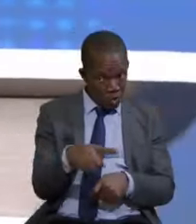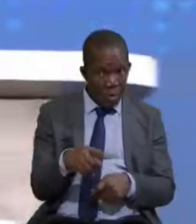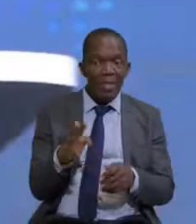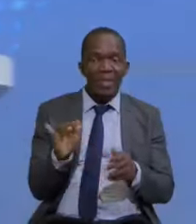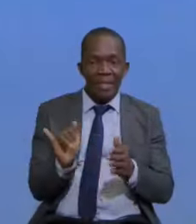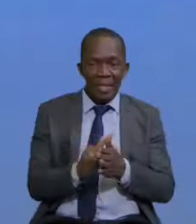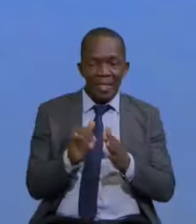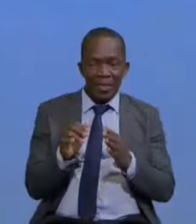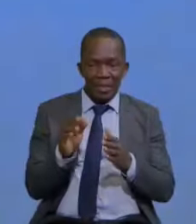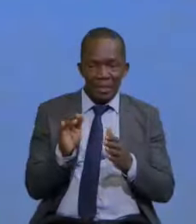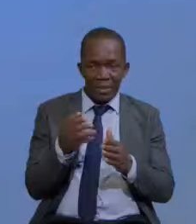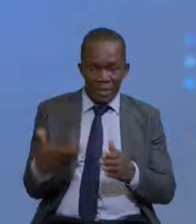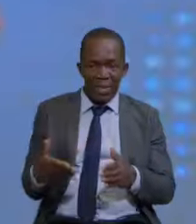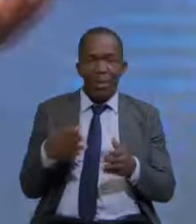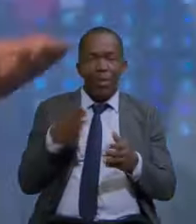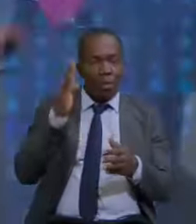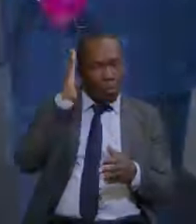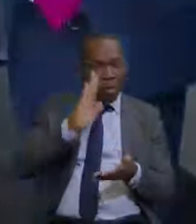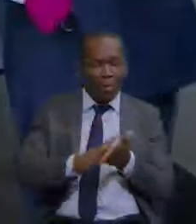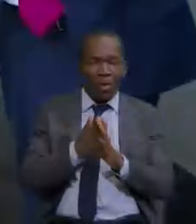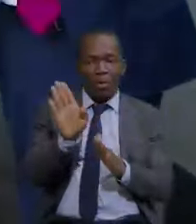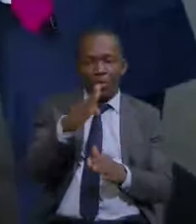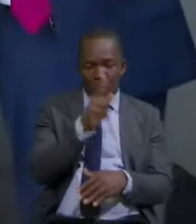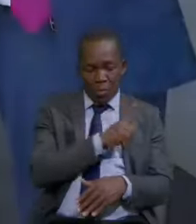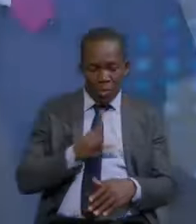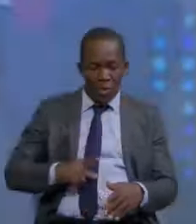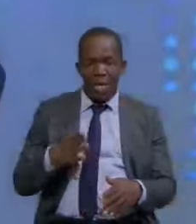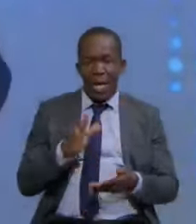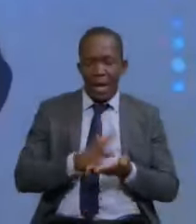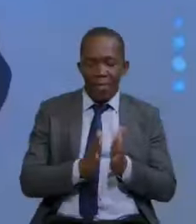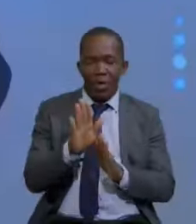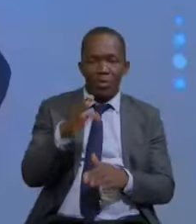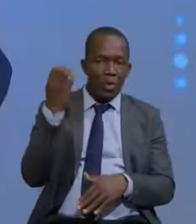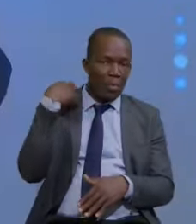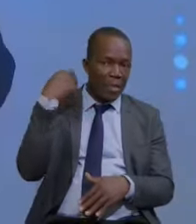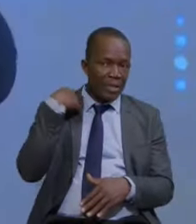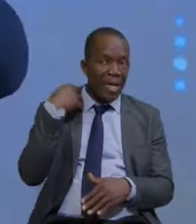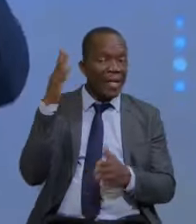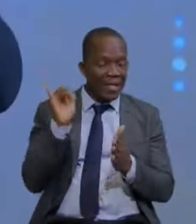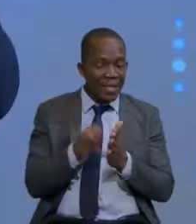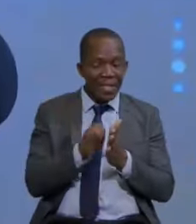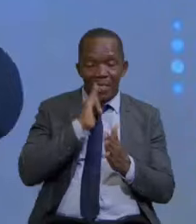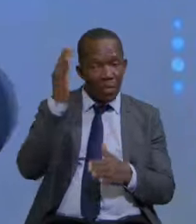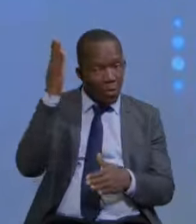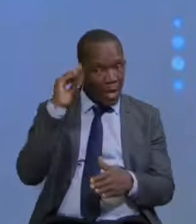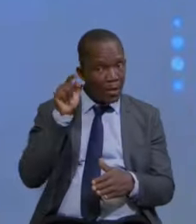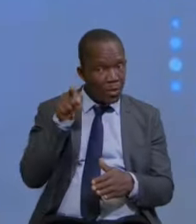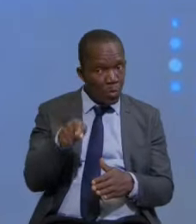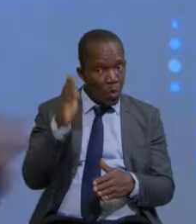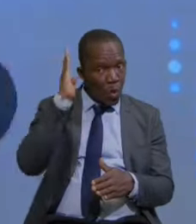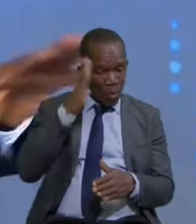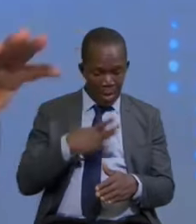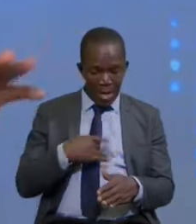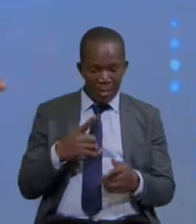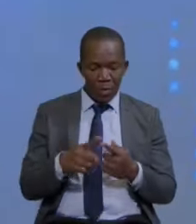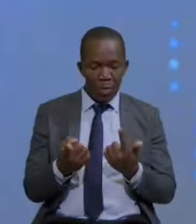is your master. That's why you want to come to the Lord today and say, I want to change masters. I want